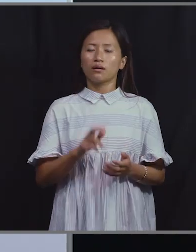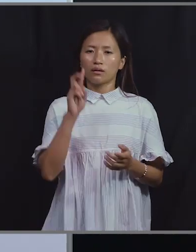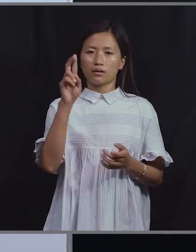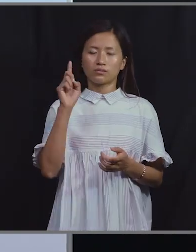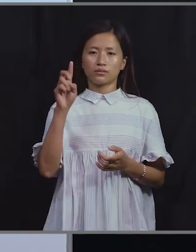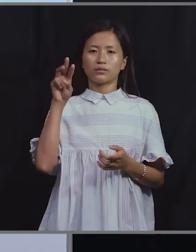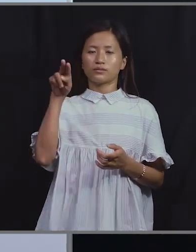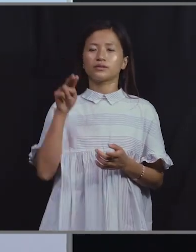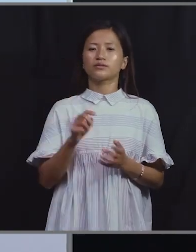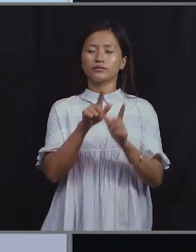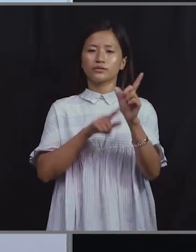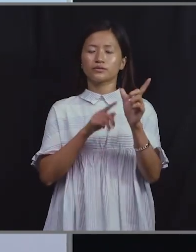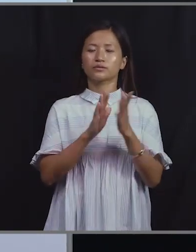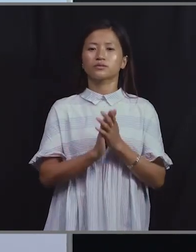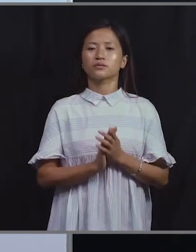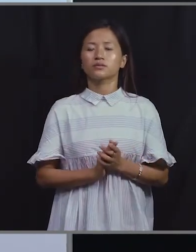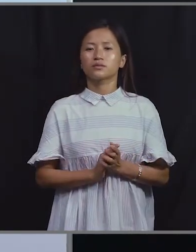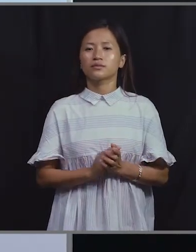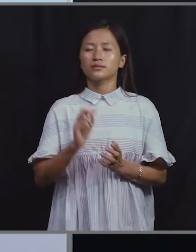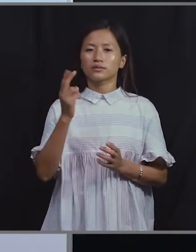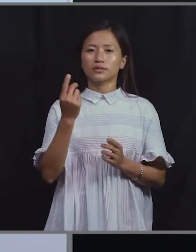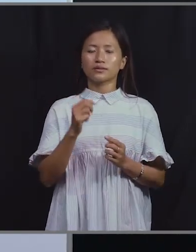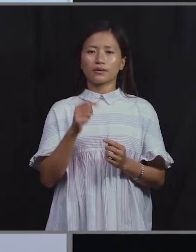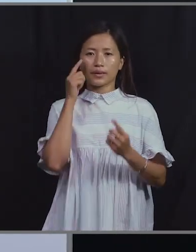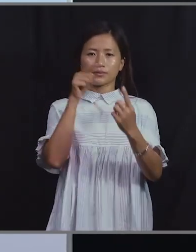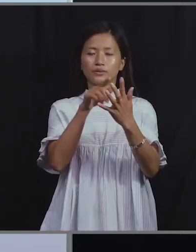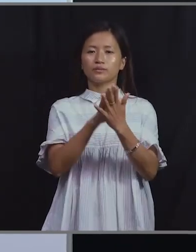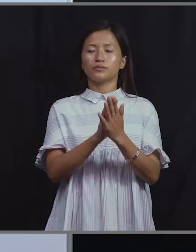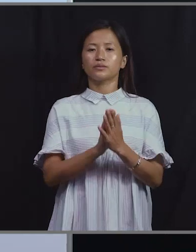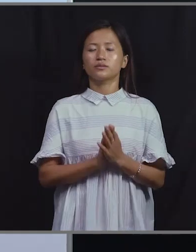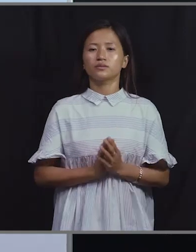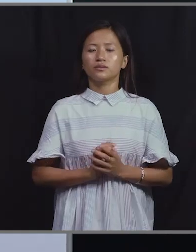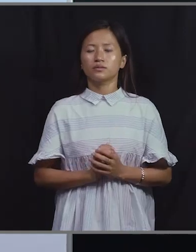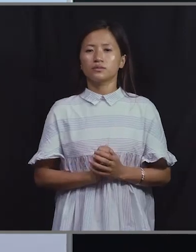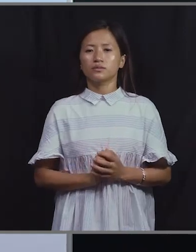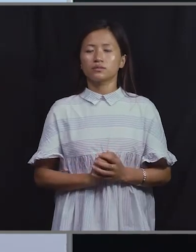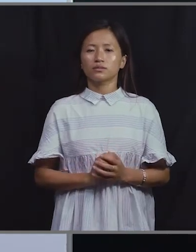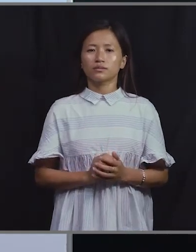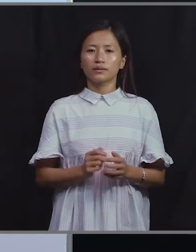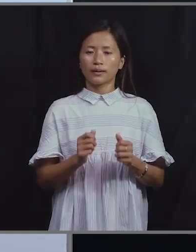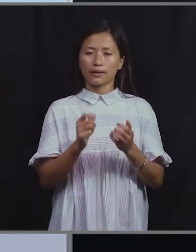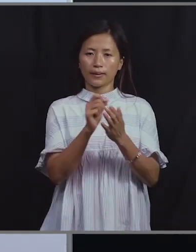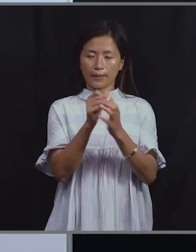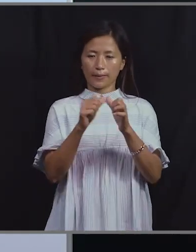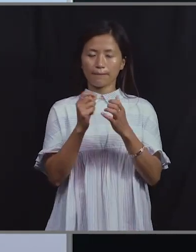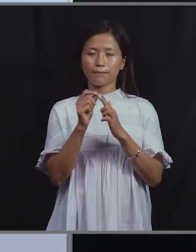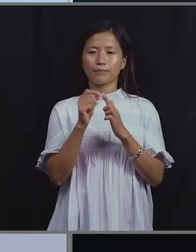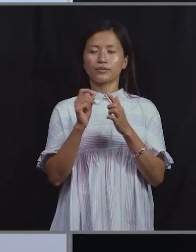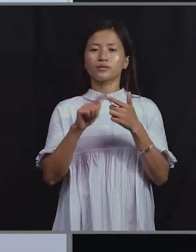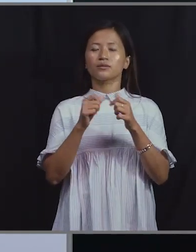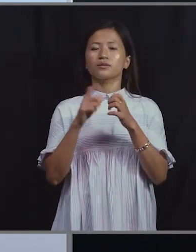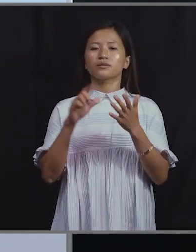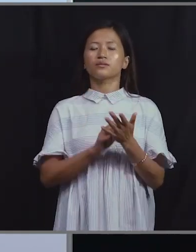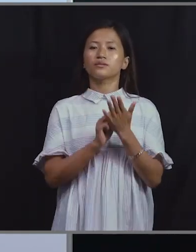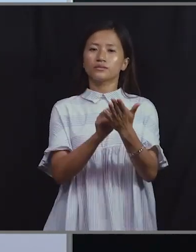right. Point number 2, the second aims will be they appeal for disarmament. Okay, no use